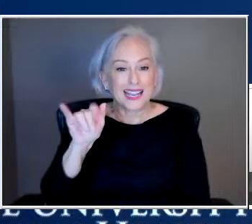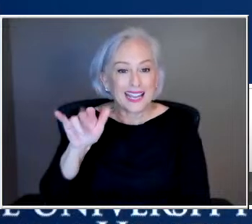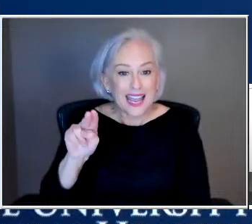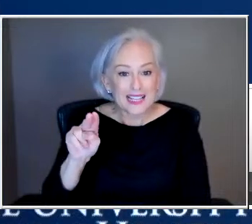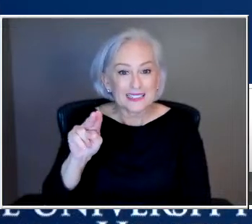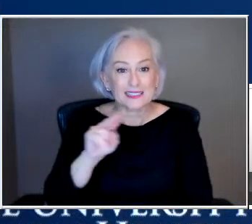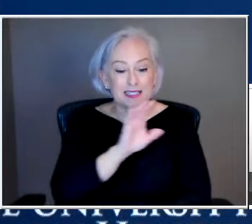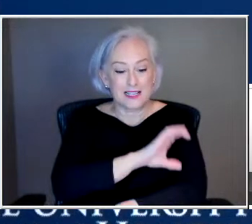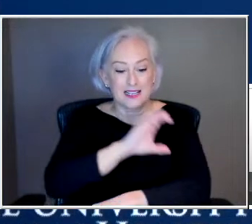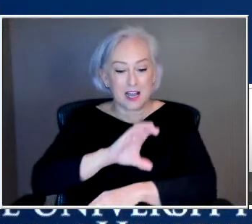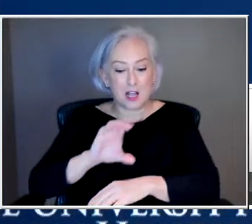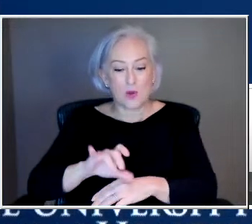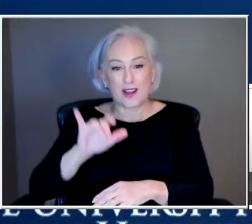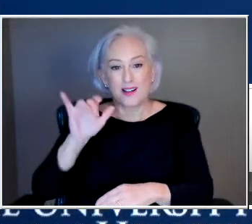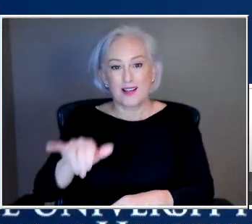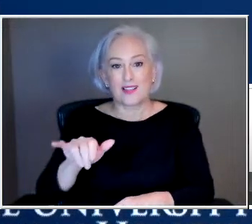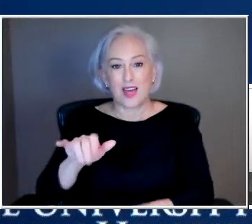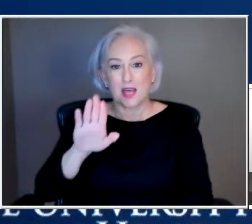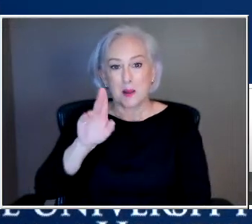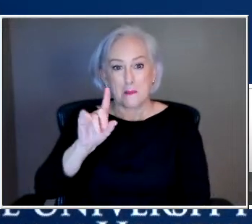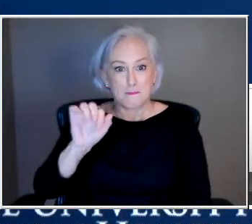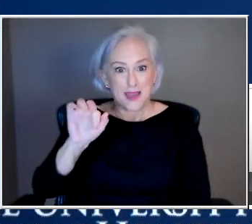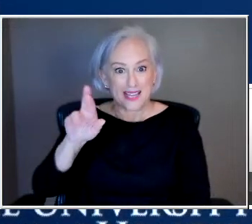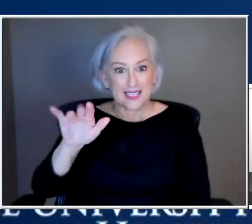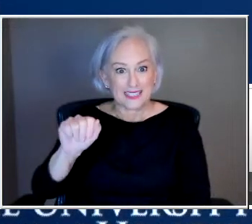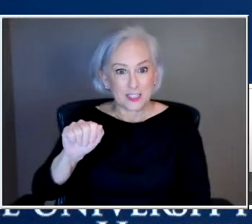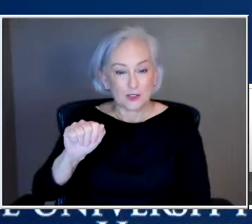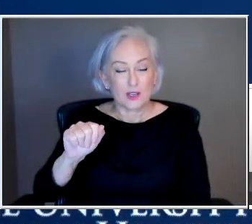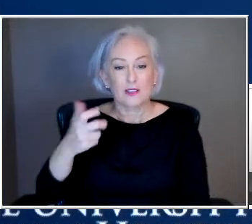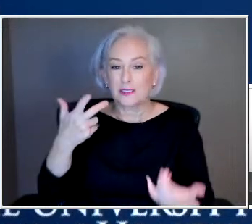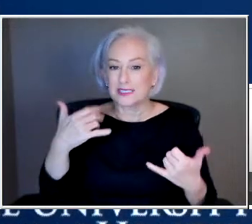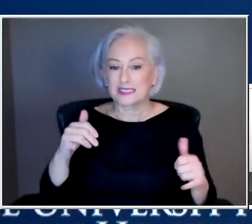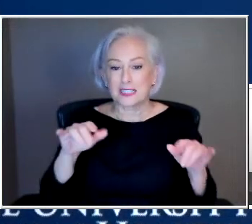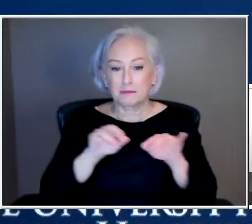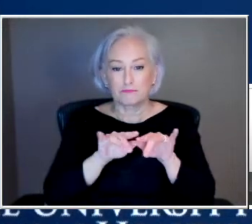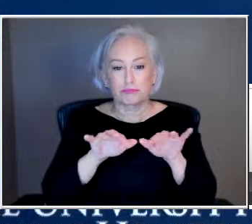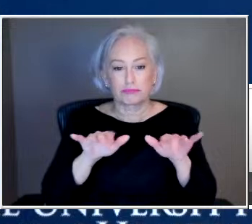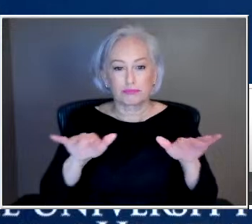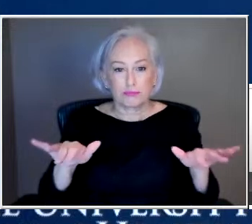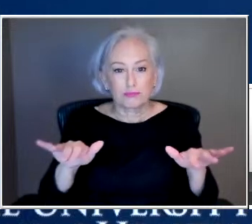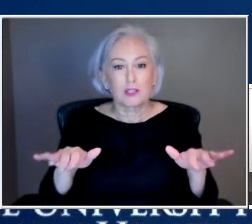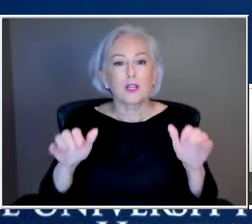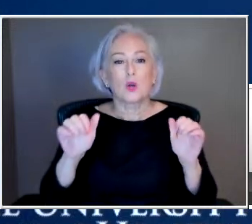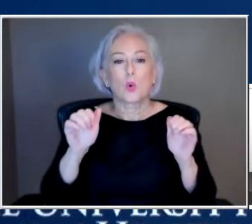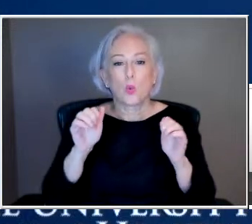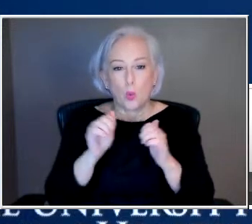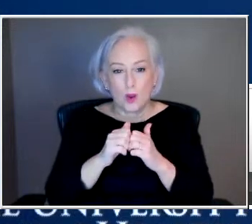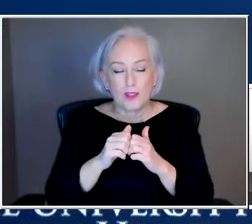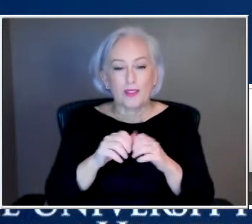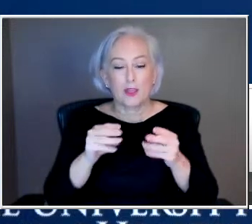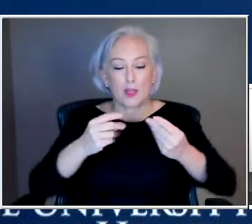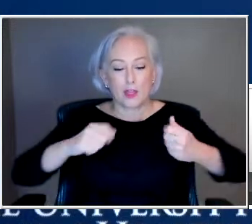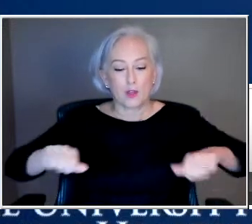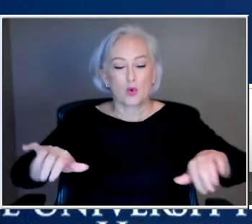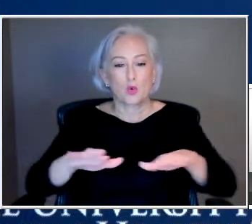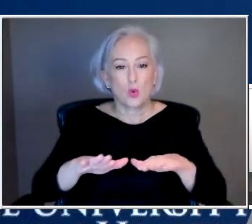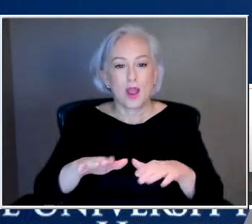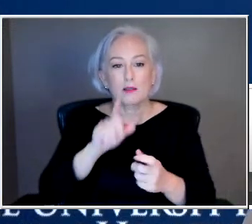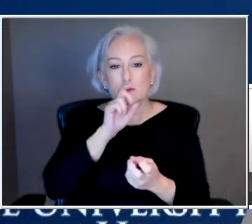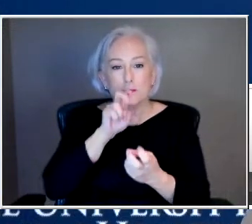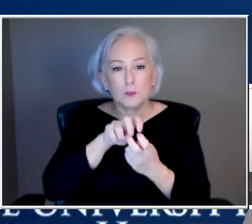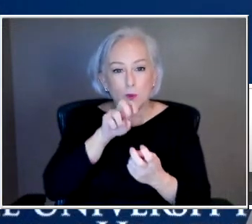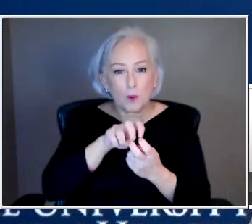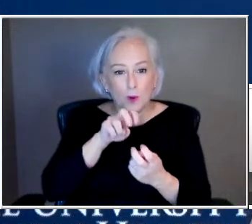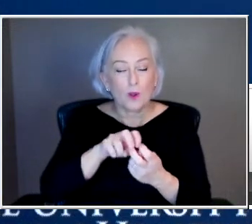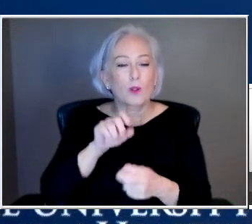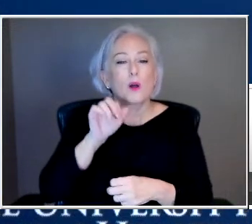still does reside, especially in those groundhog or ground squirrel populations out there. This is obviously unique, as